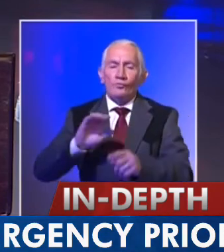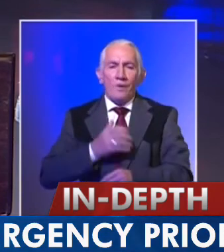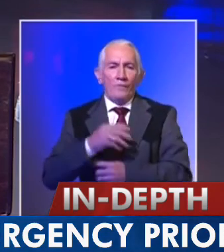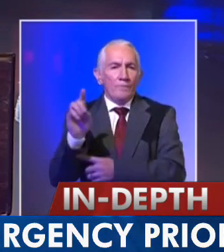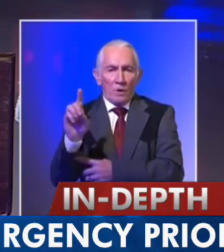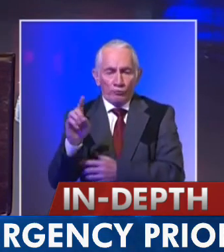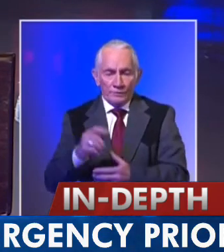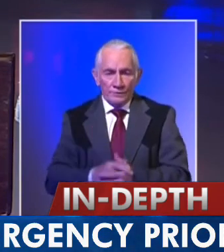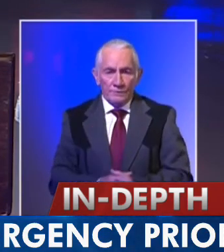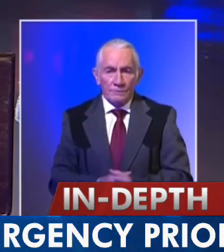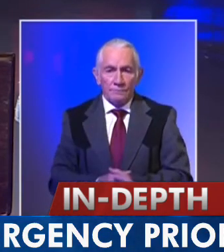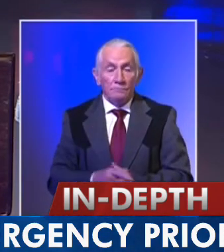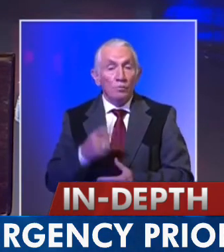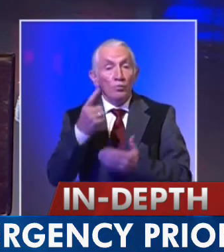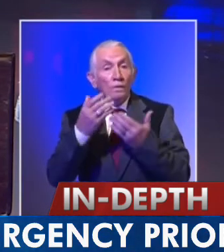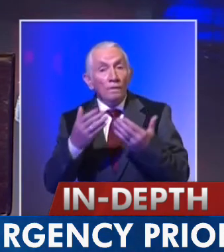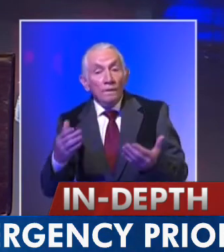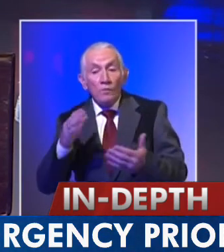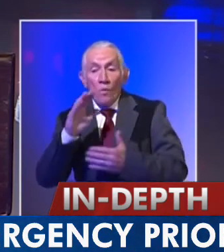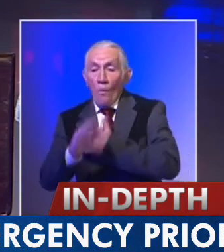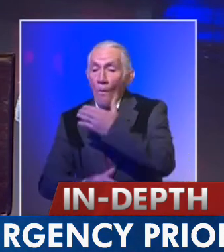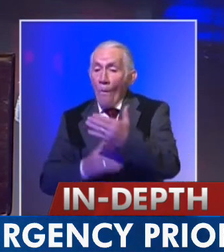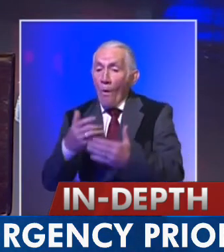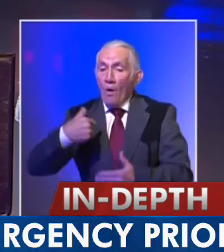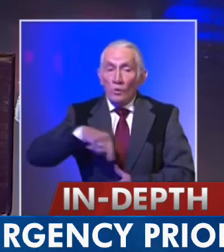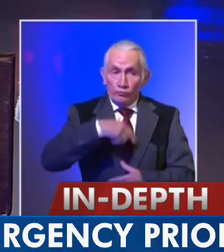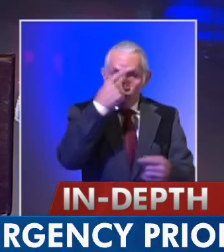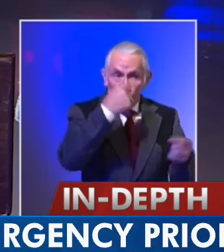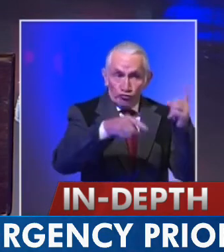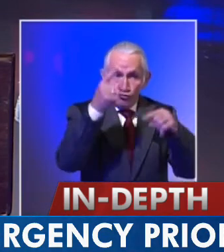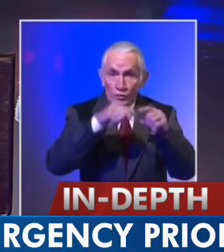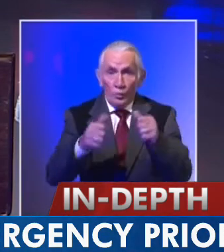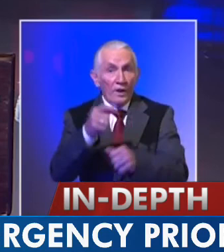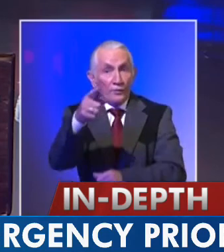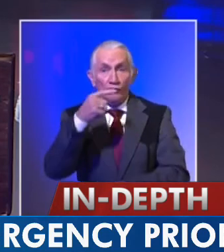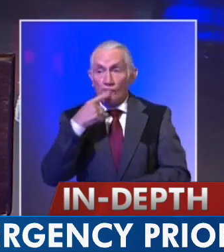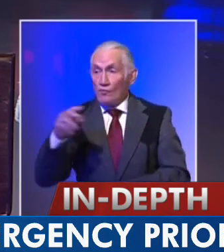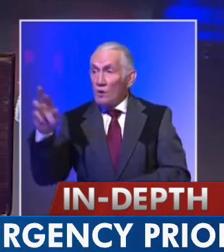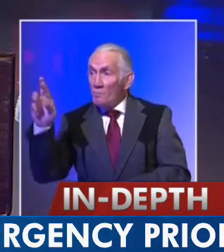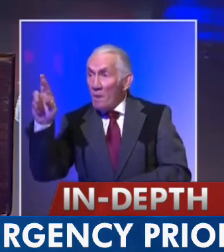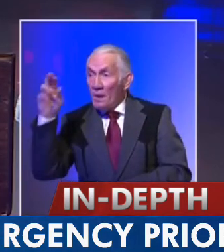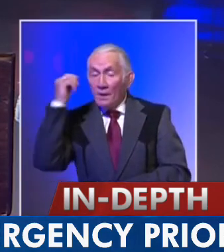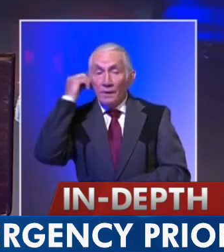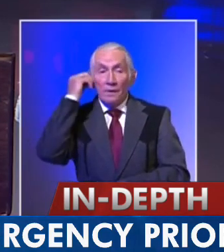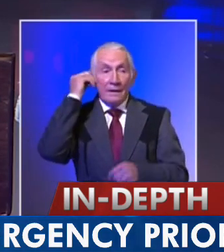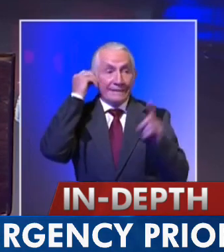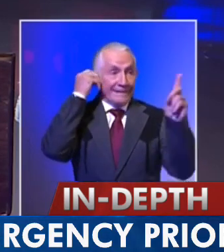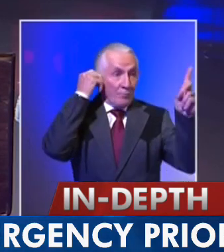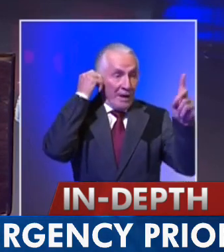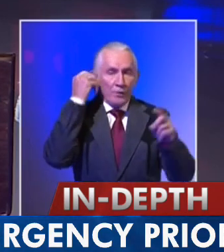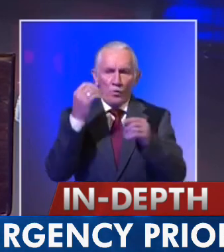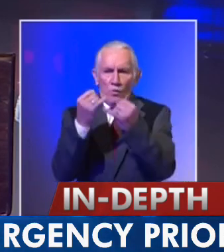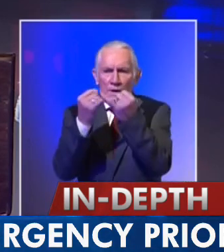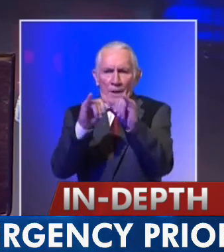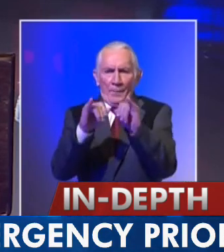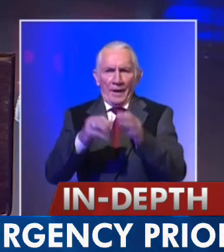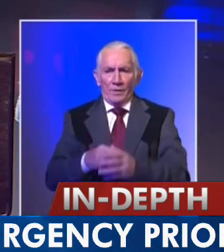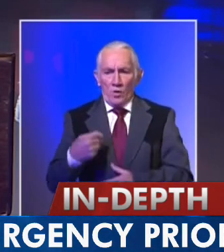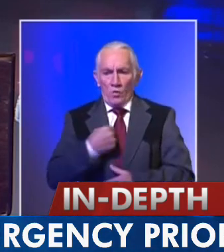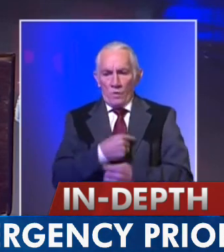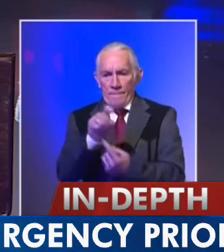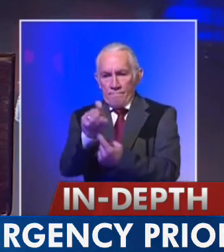made broadband internet access one of his emergency items for this legislative session to help ease this digital